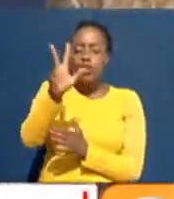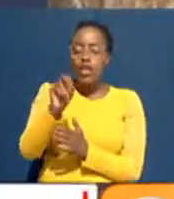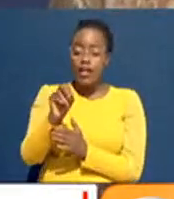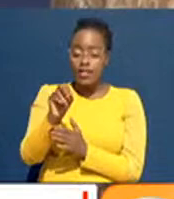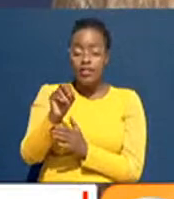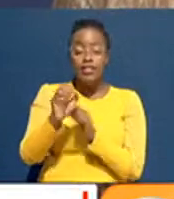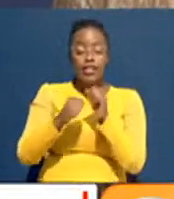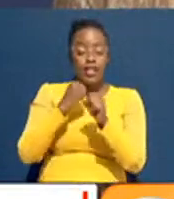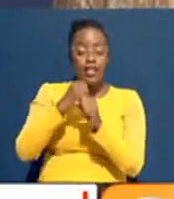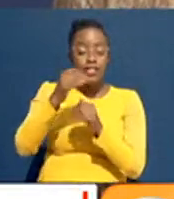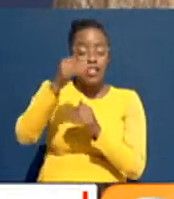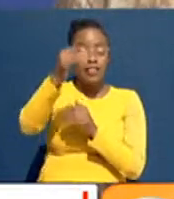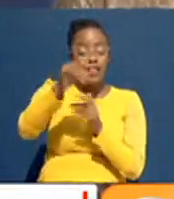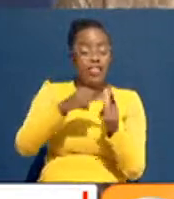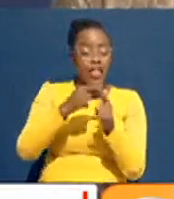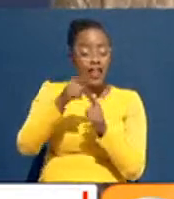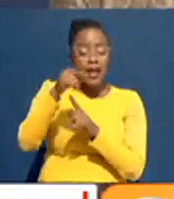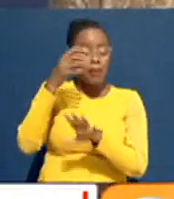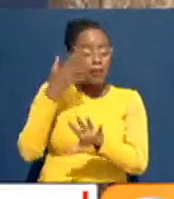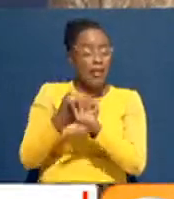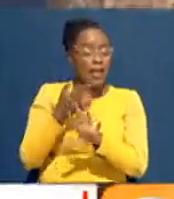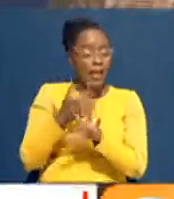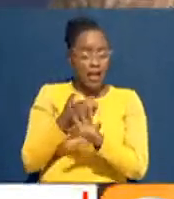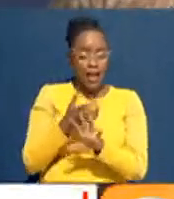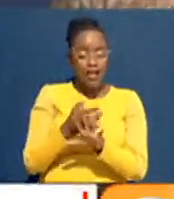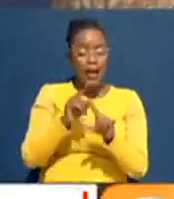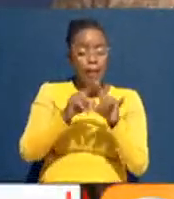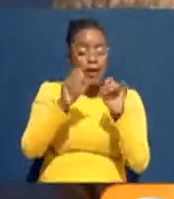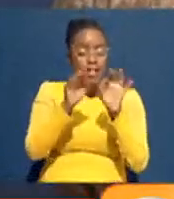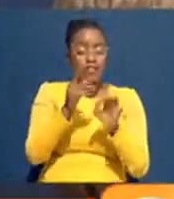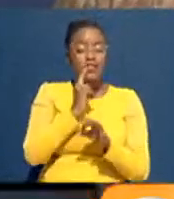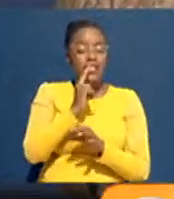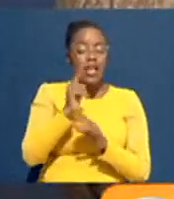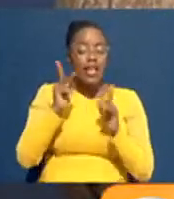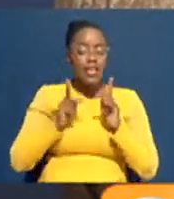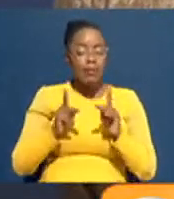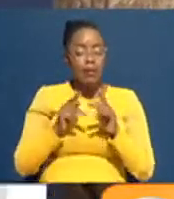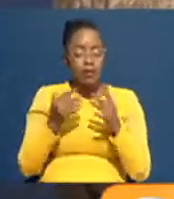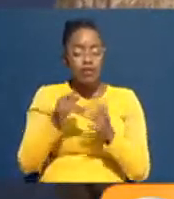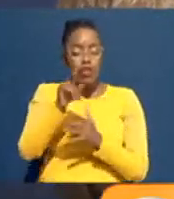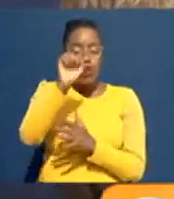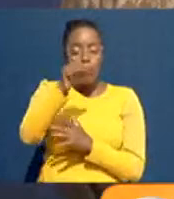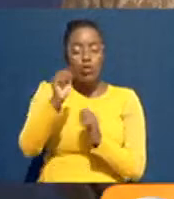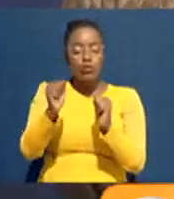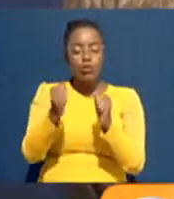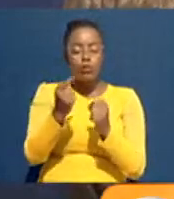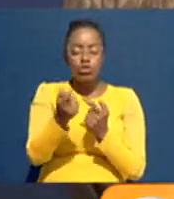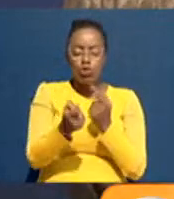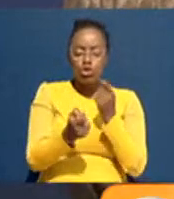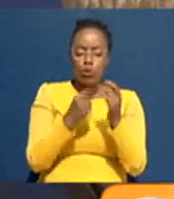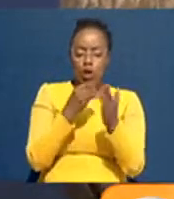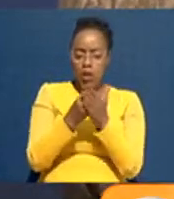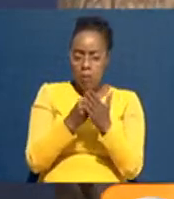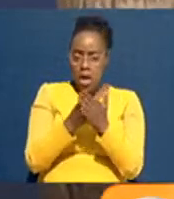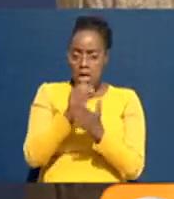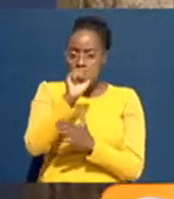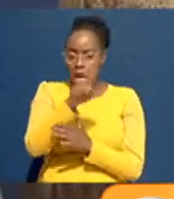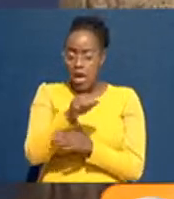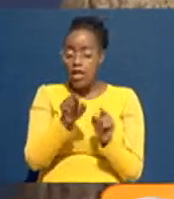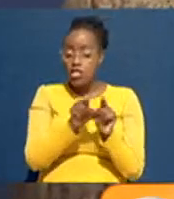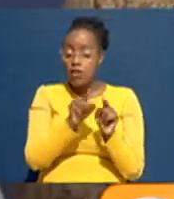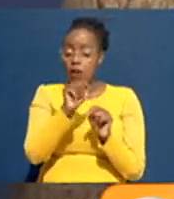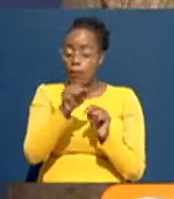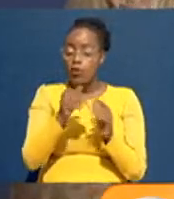the future, it will become a very hard sell. But if you say to people that you can save small amounts of money and you